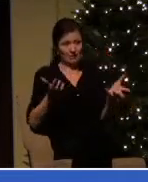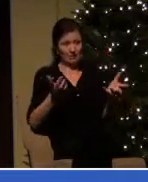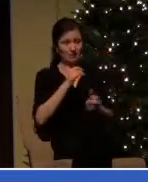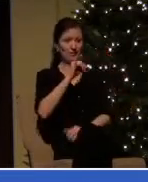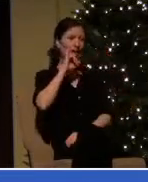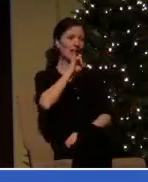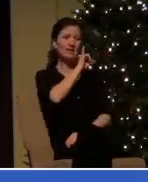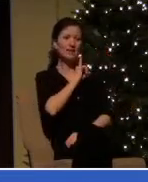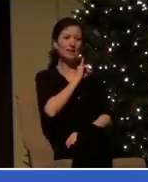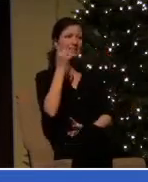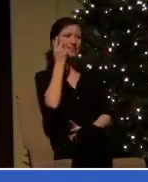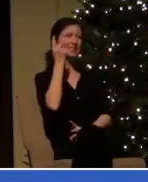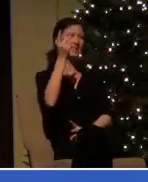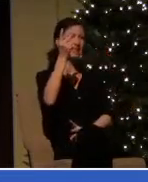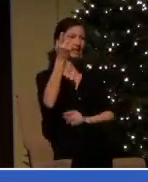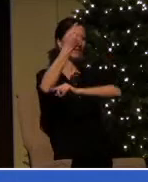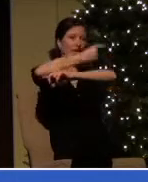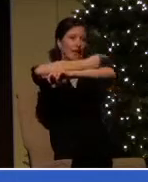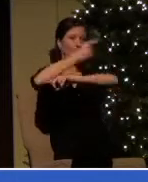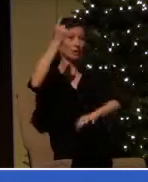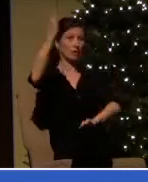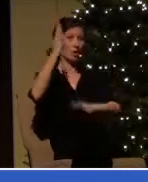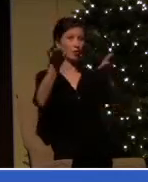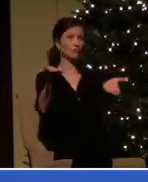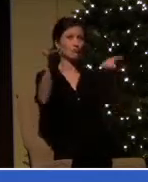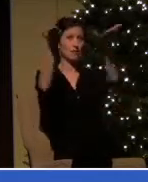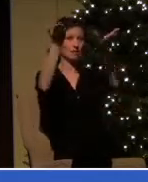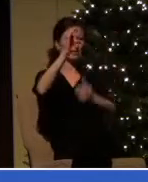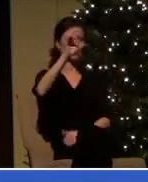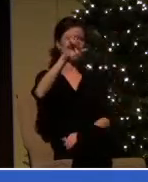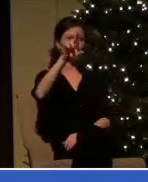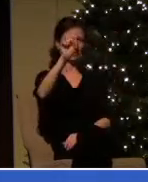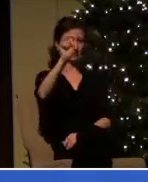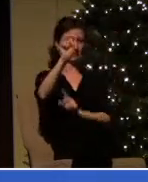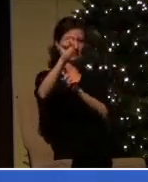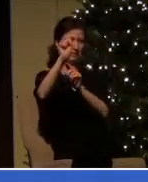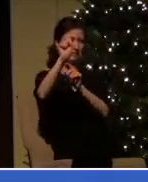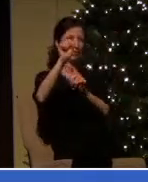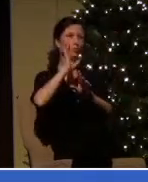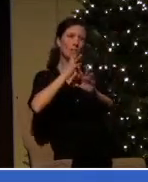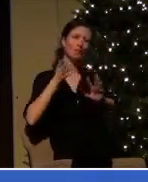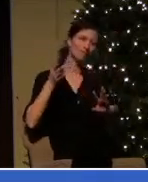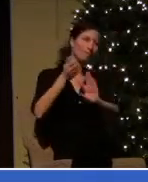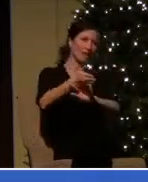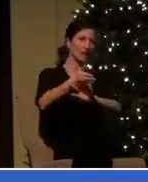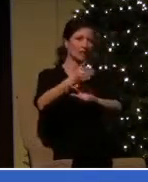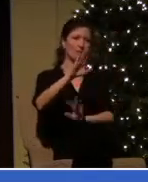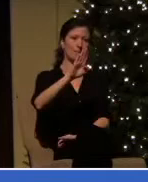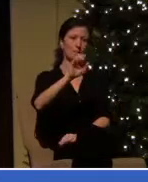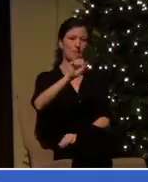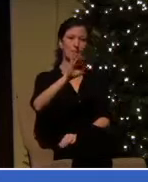day when God will raise up Cyrus, and he's going to invade Babylon, and he is going